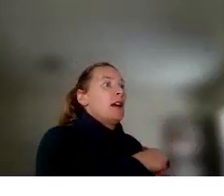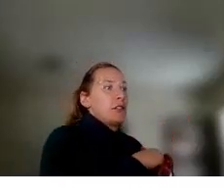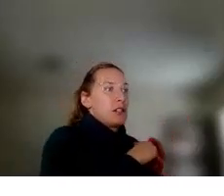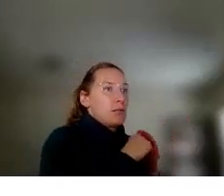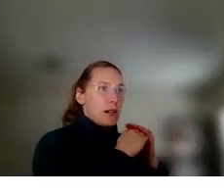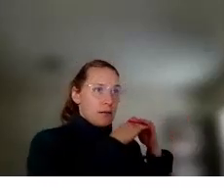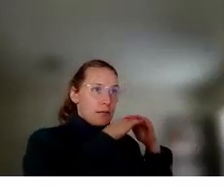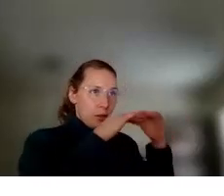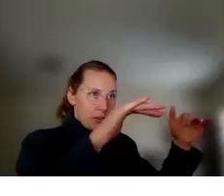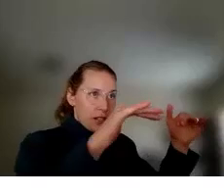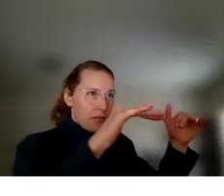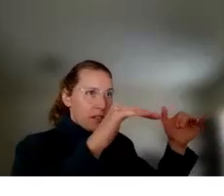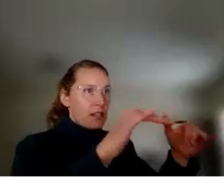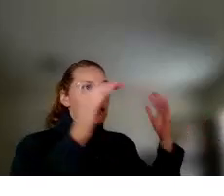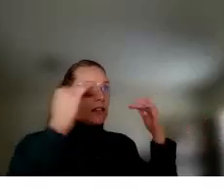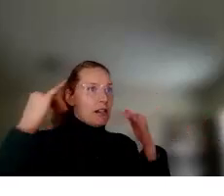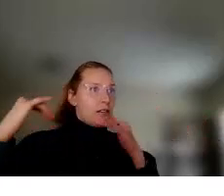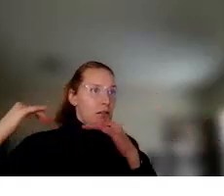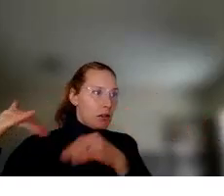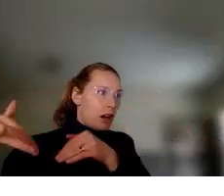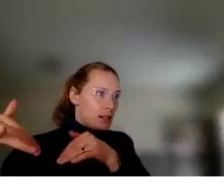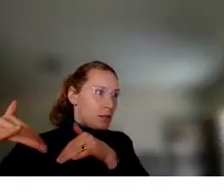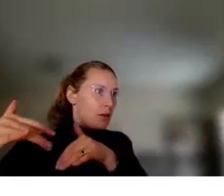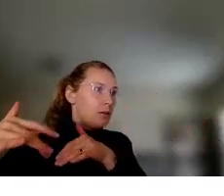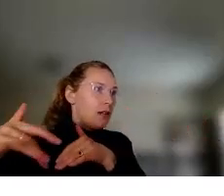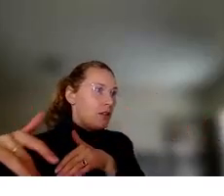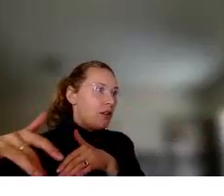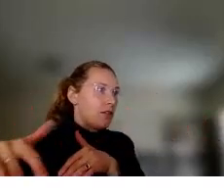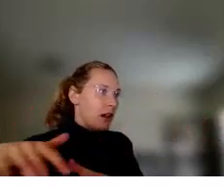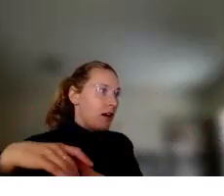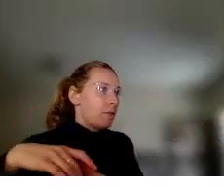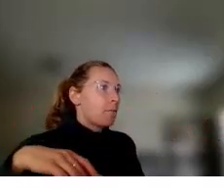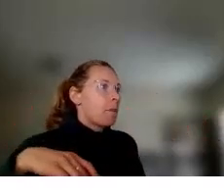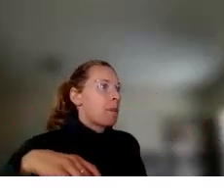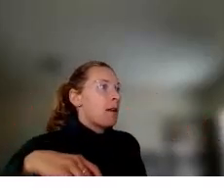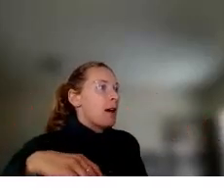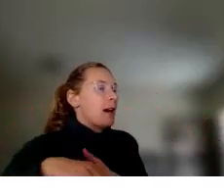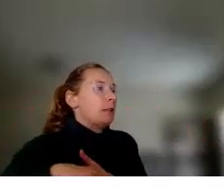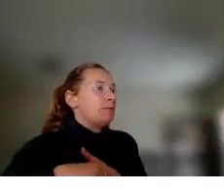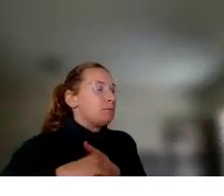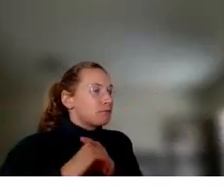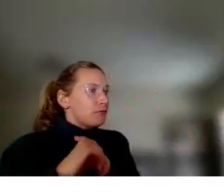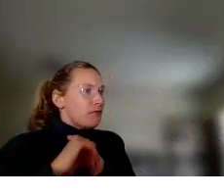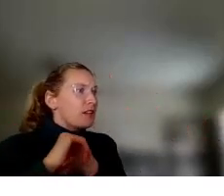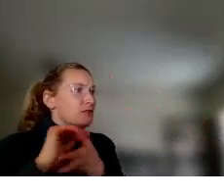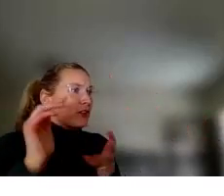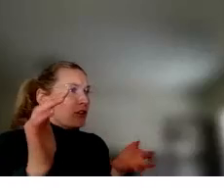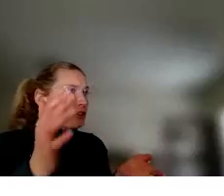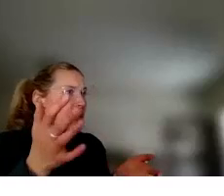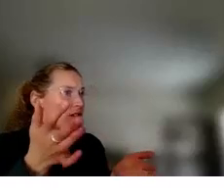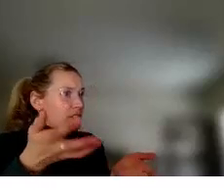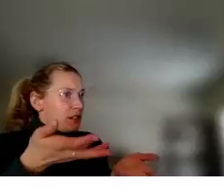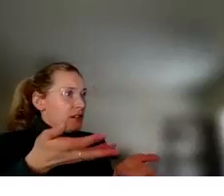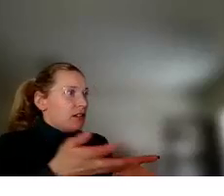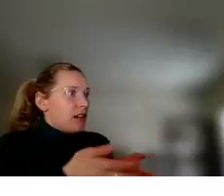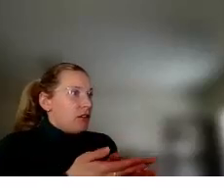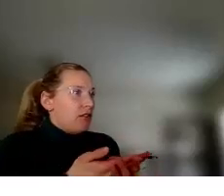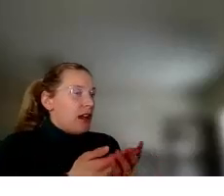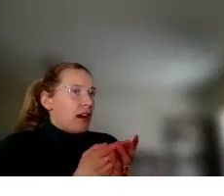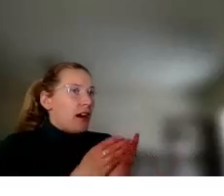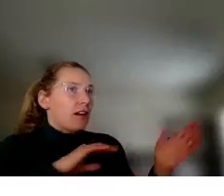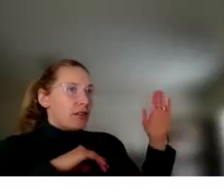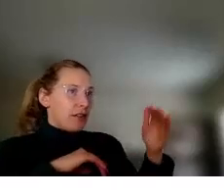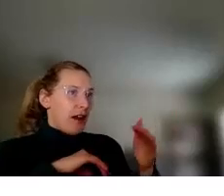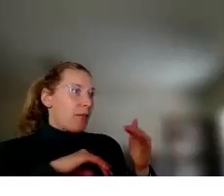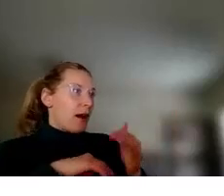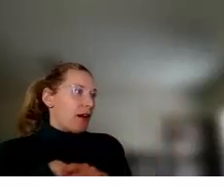care. It'll just be nursing facility or hospital level of care. And for nursing facility level